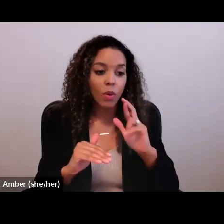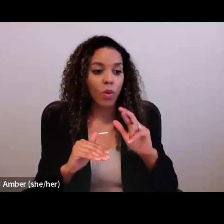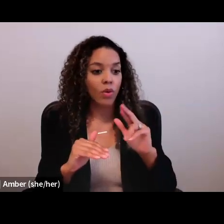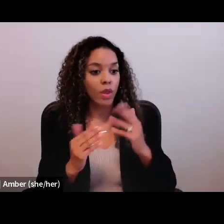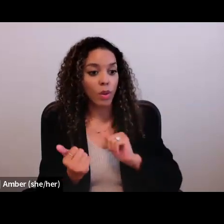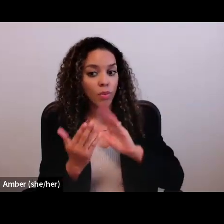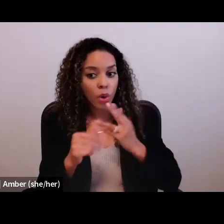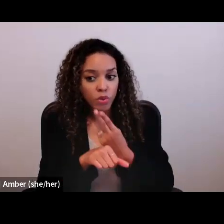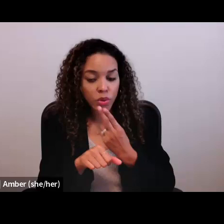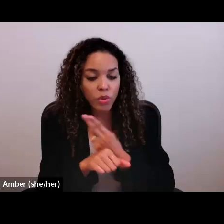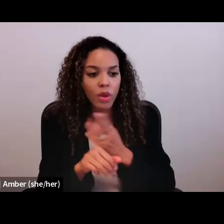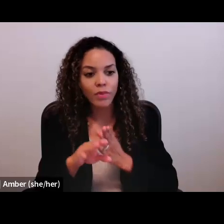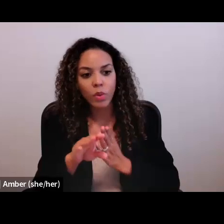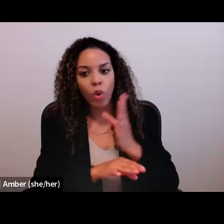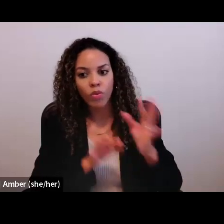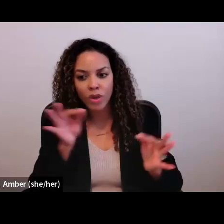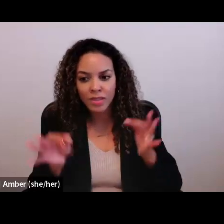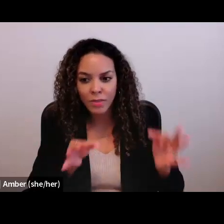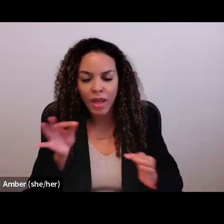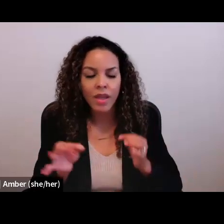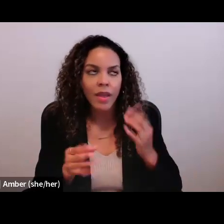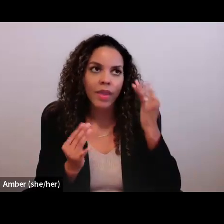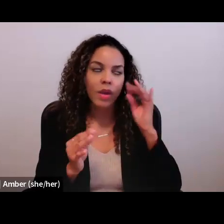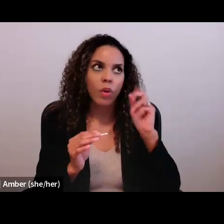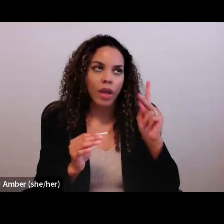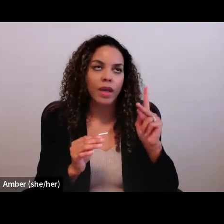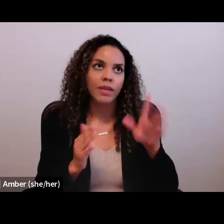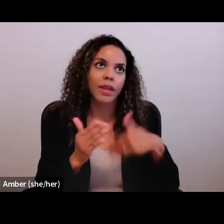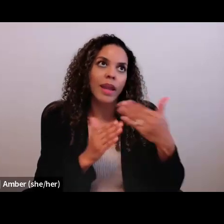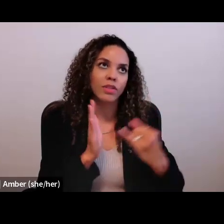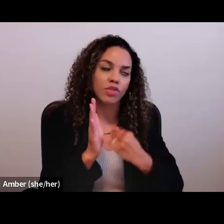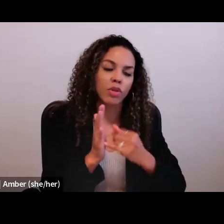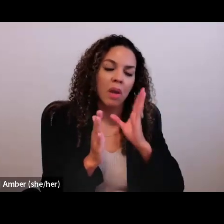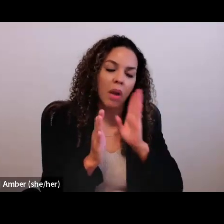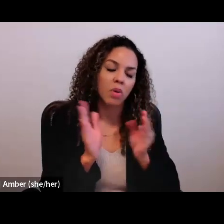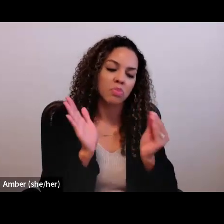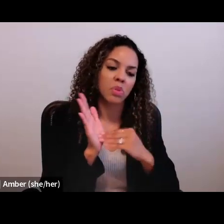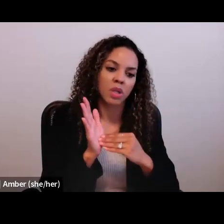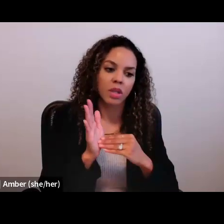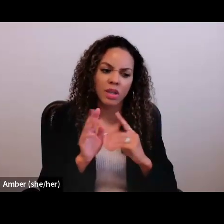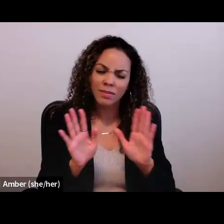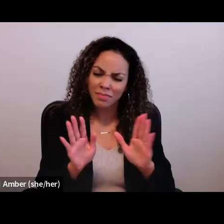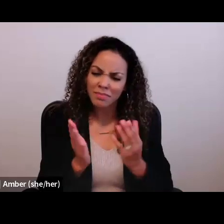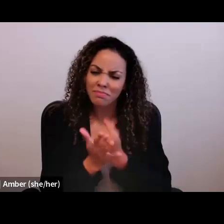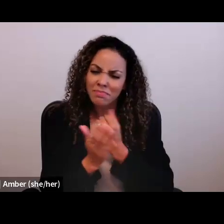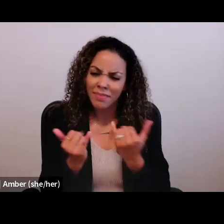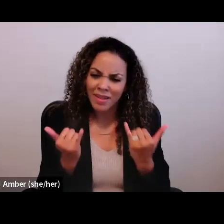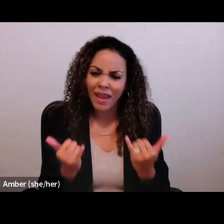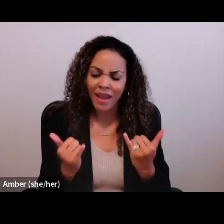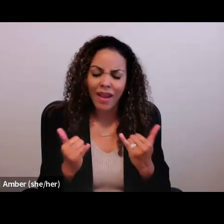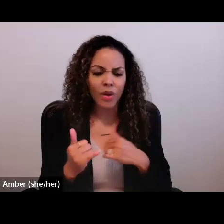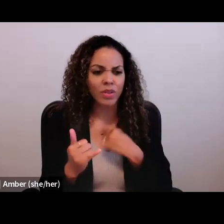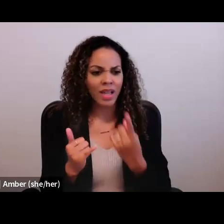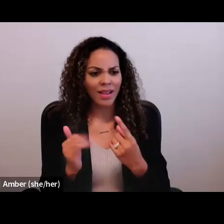over-explain, thinking, well, I'll write this in the next journal, or I'll put this in the next journal. Tell your story now. Tell it in the manuscript that